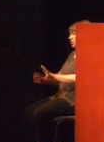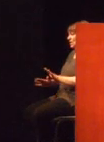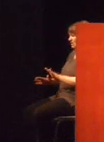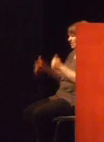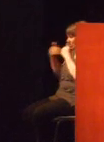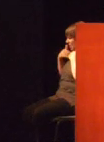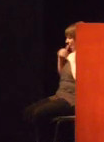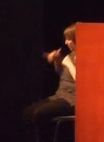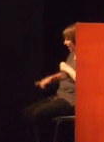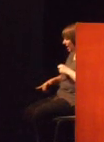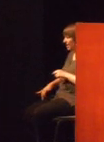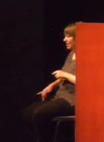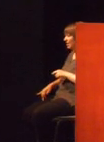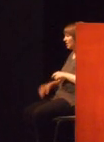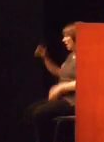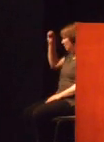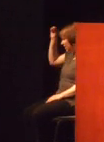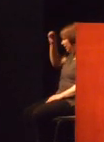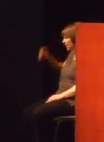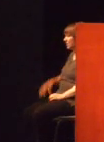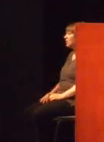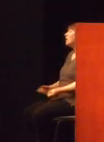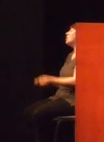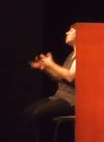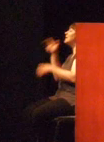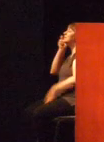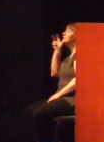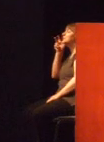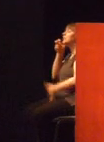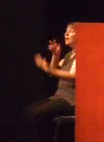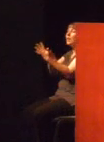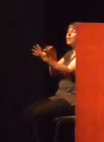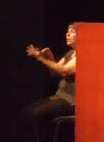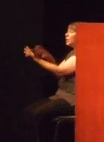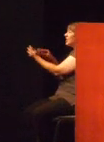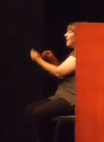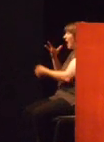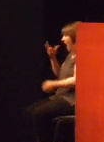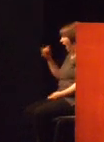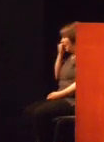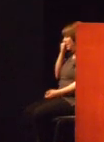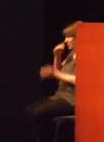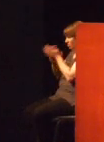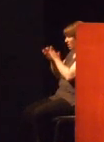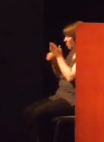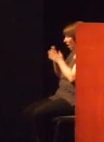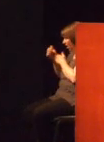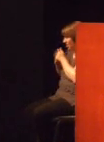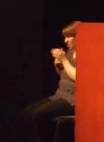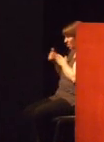stance. A lot of it is listening and learning, but also leaning into the discomfort of these